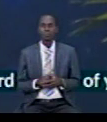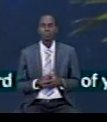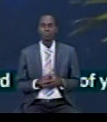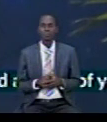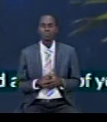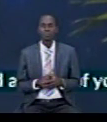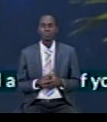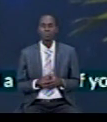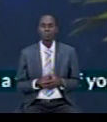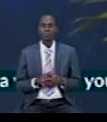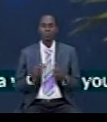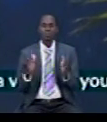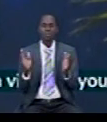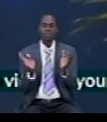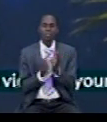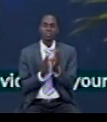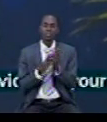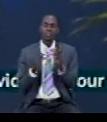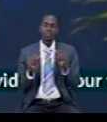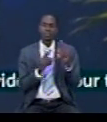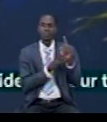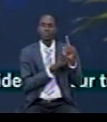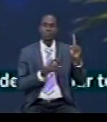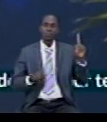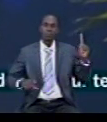Praise the Lord.